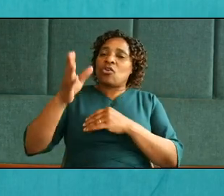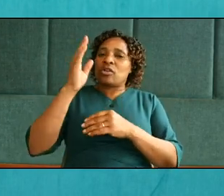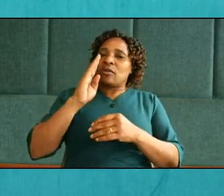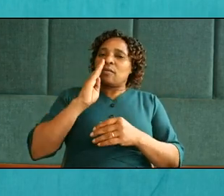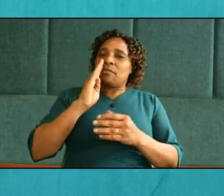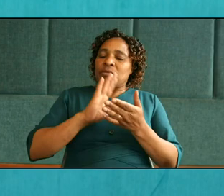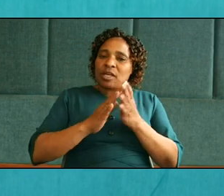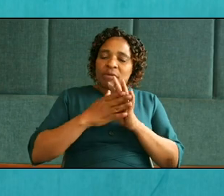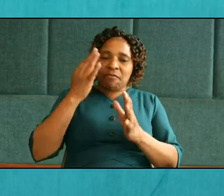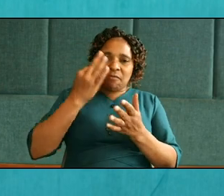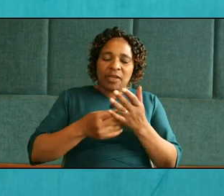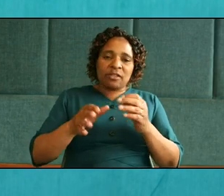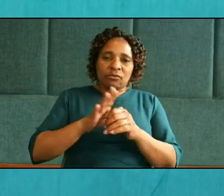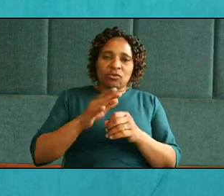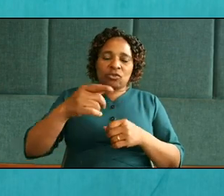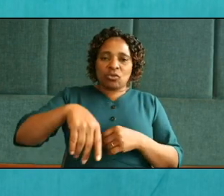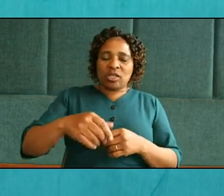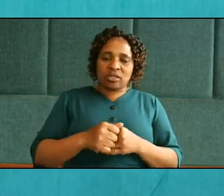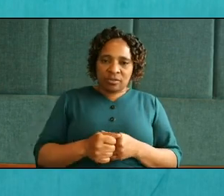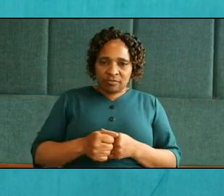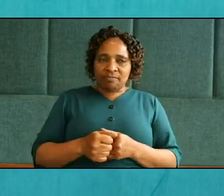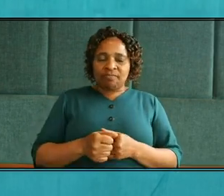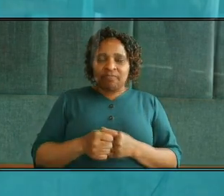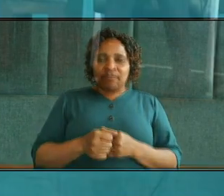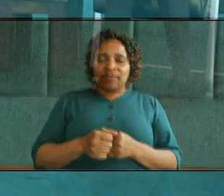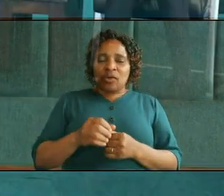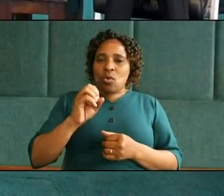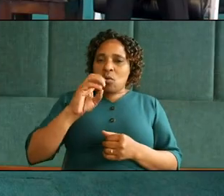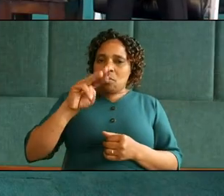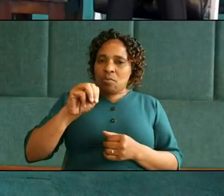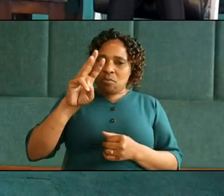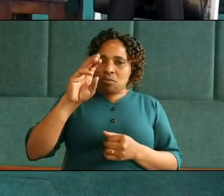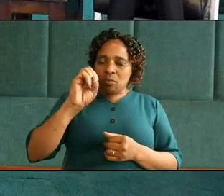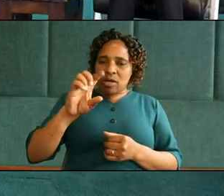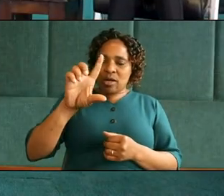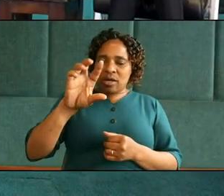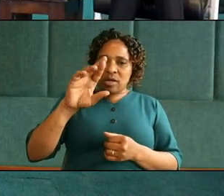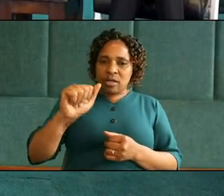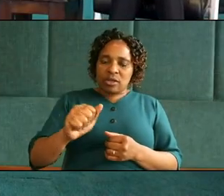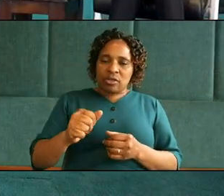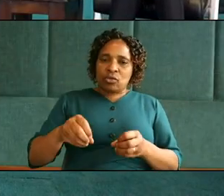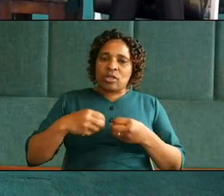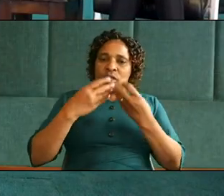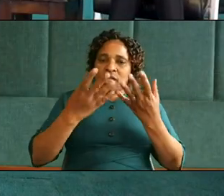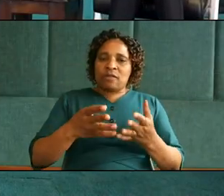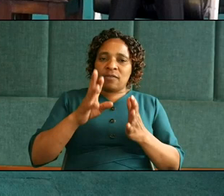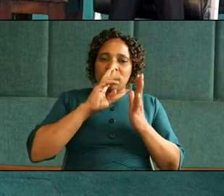us? And maybe we can have Omweri give their thoughts on that.